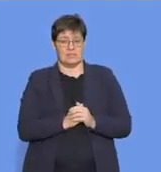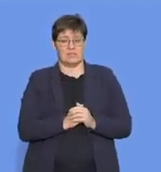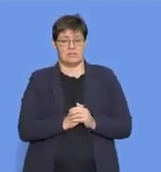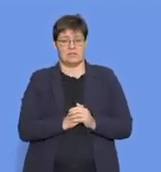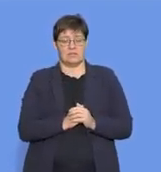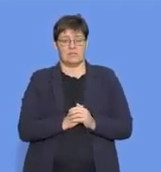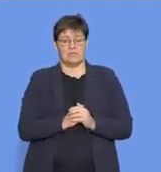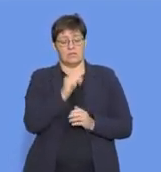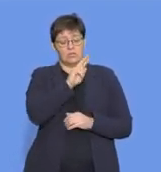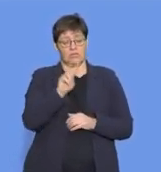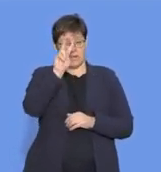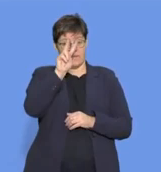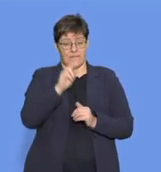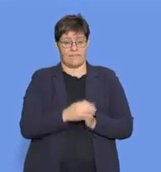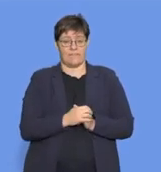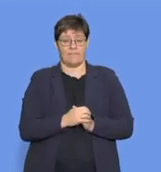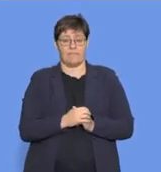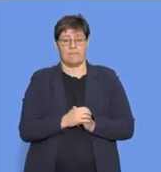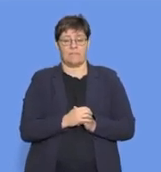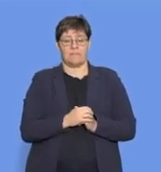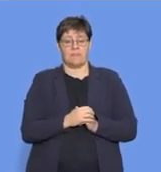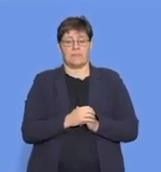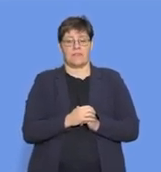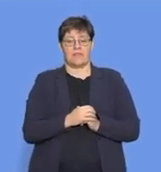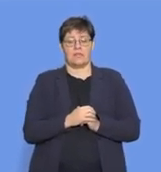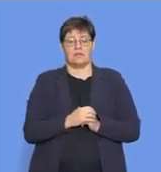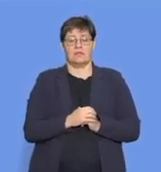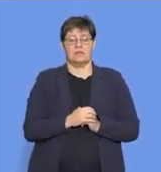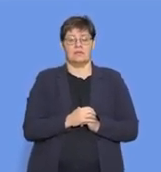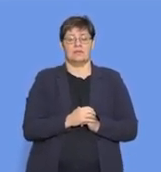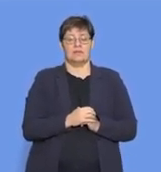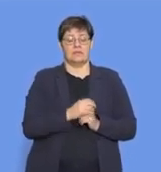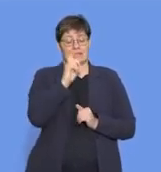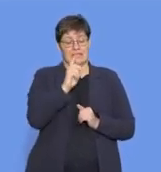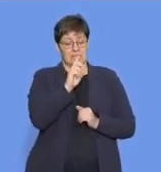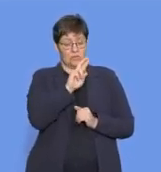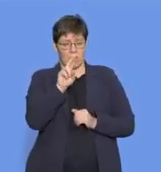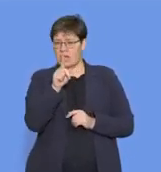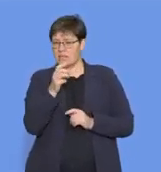1,000 meters, and we're going to square this, okay? And then our D squared